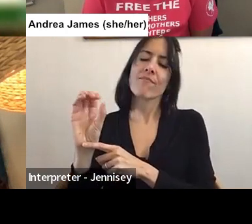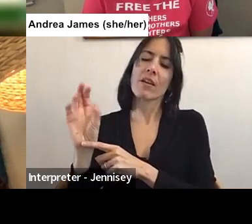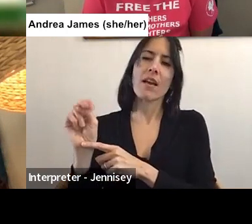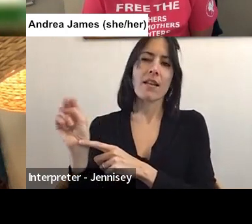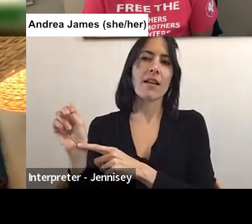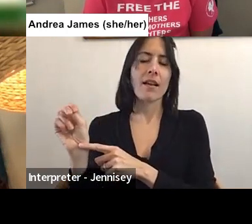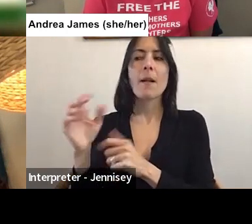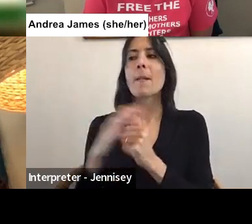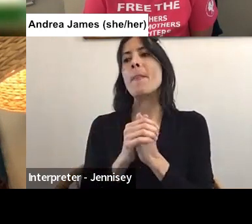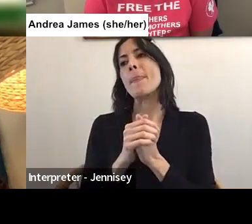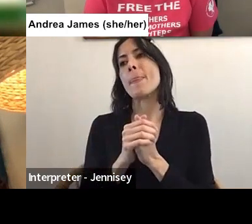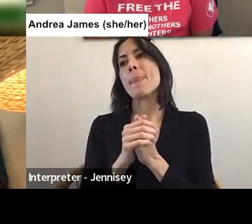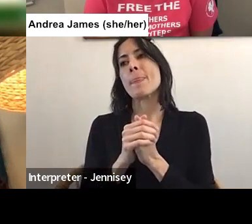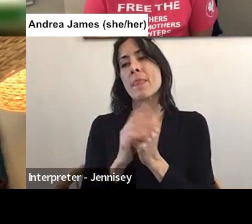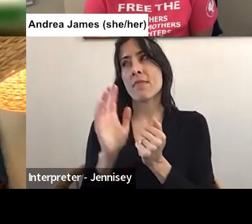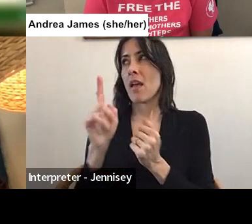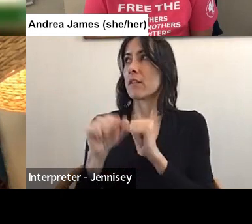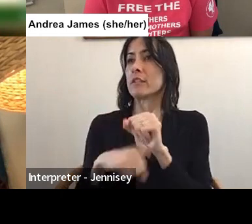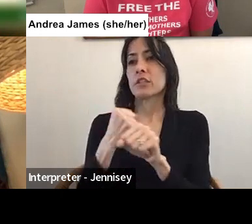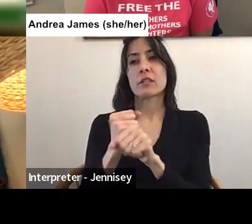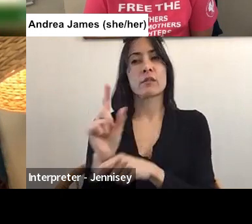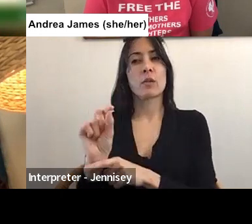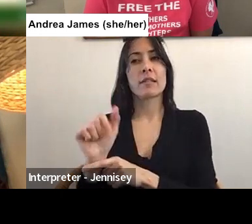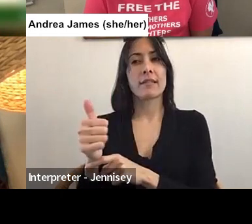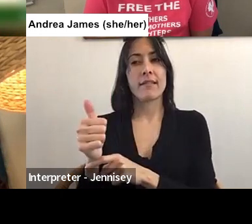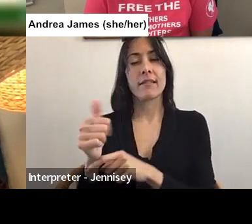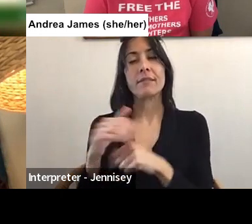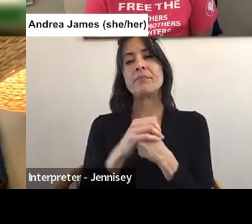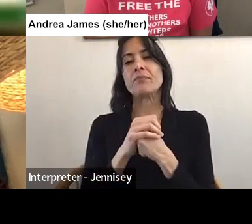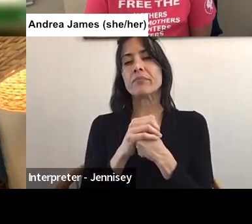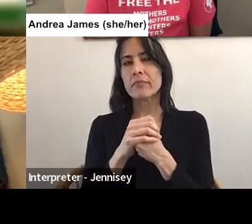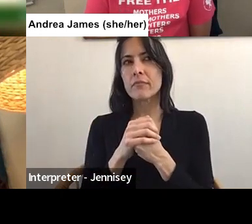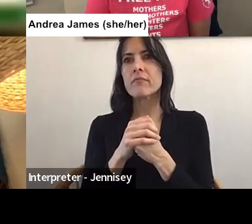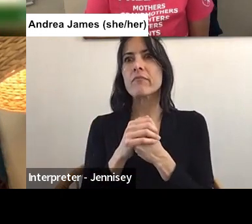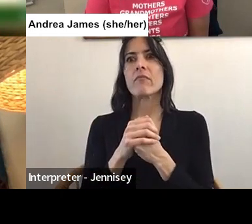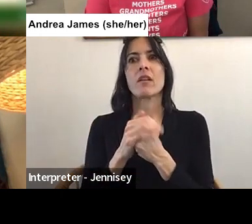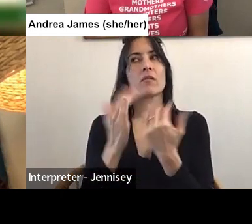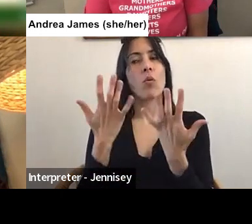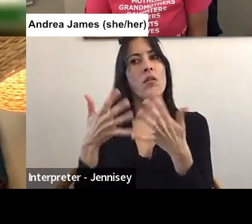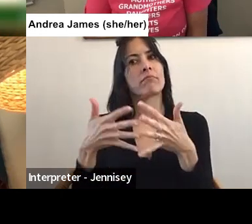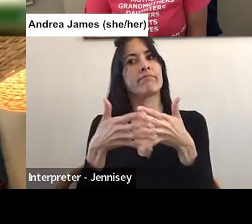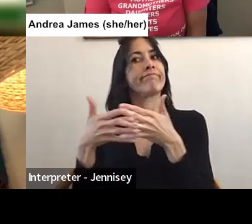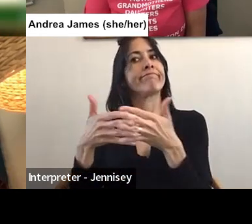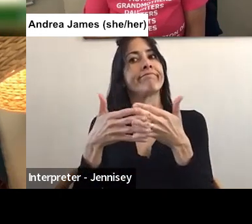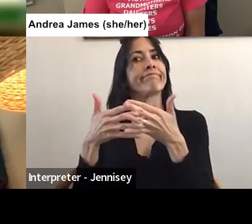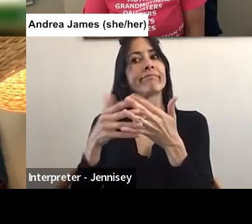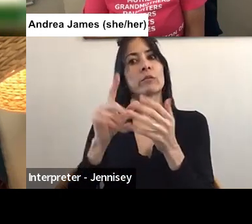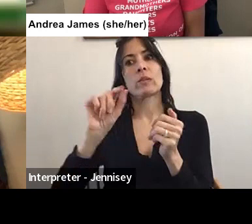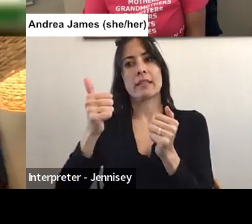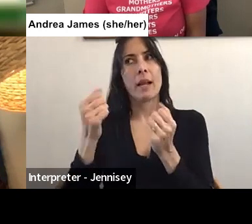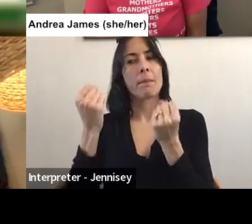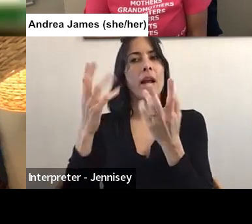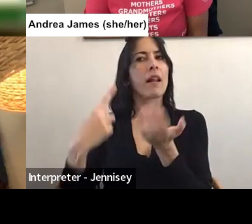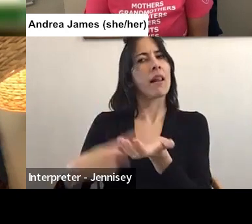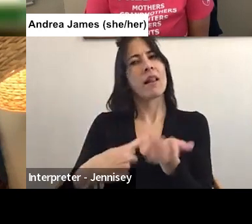we were determined, it was 2010, and lots of discussion was happening around the country to end what was referred to